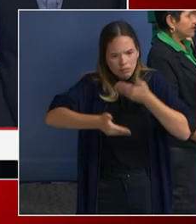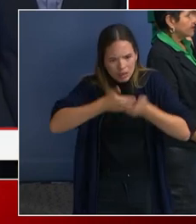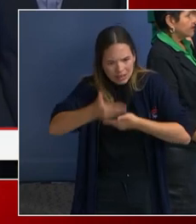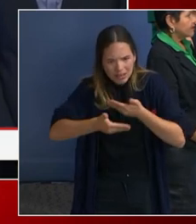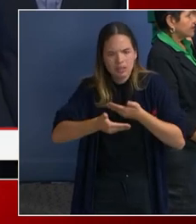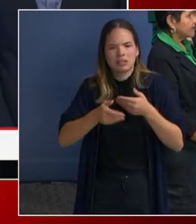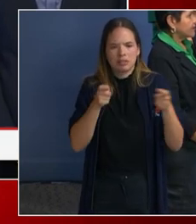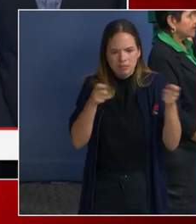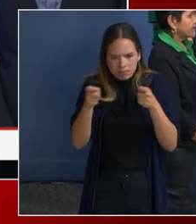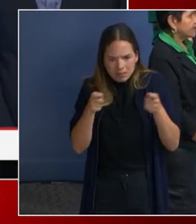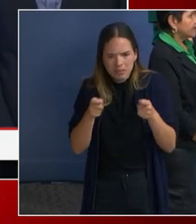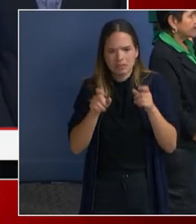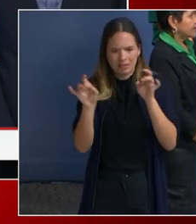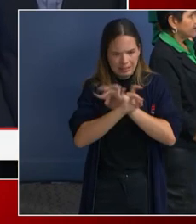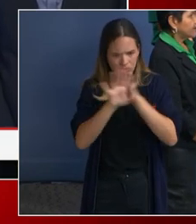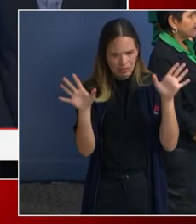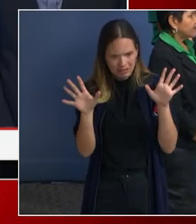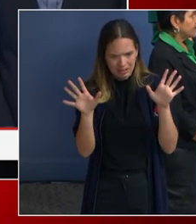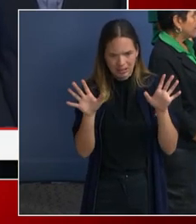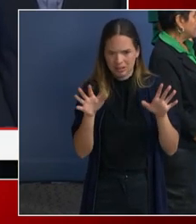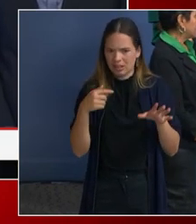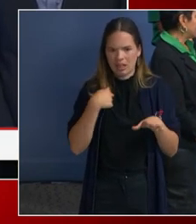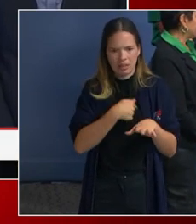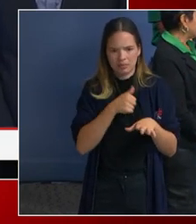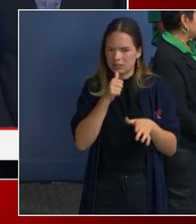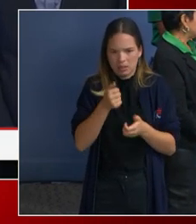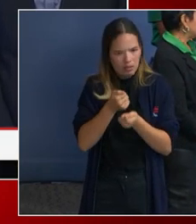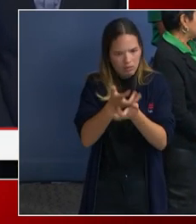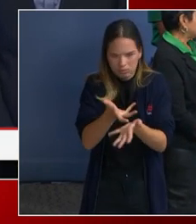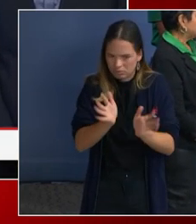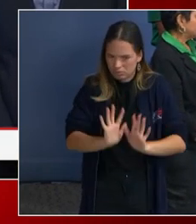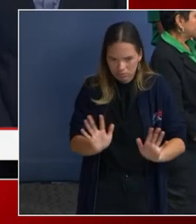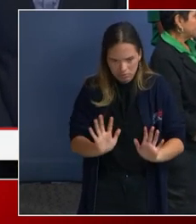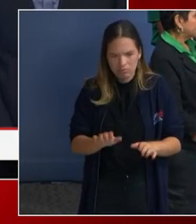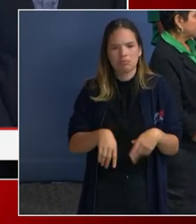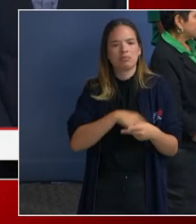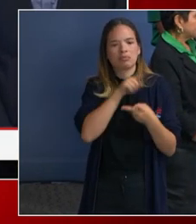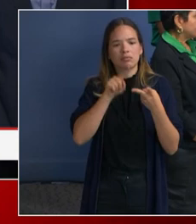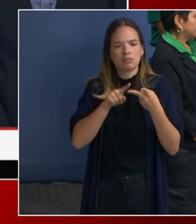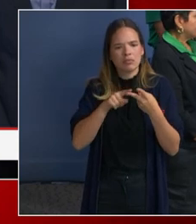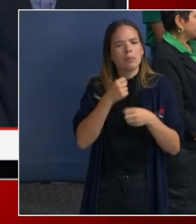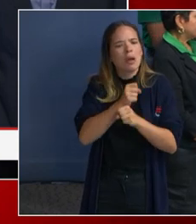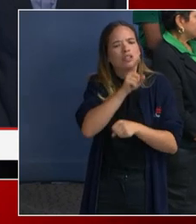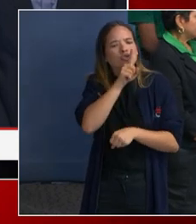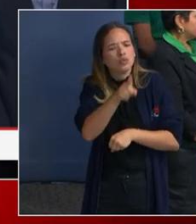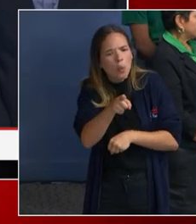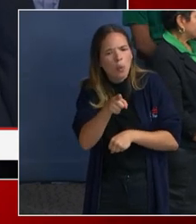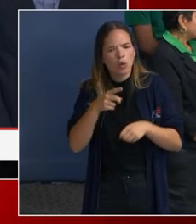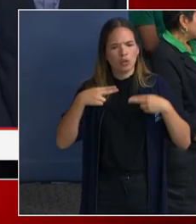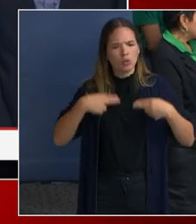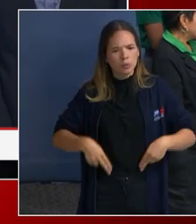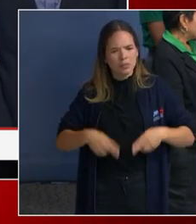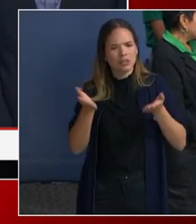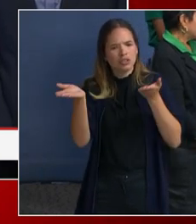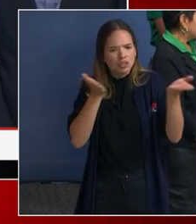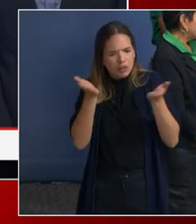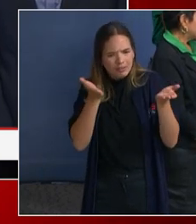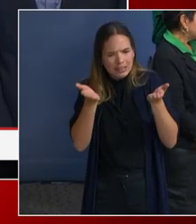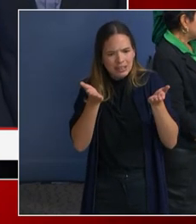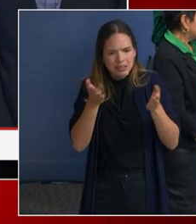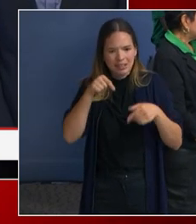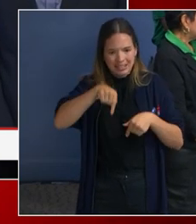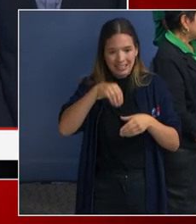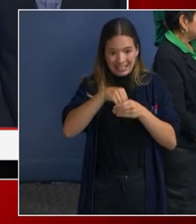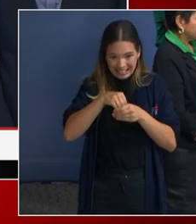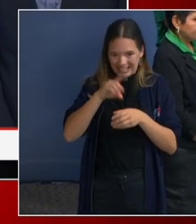of our making? And how can we make sure that the very robust human services that we have built here in the district